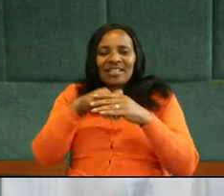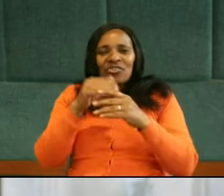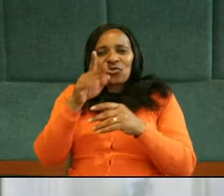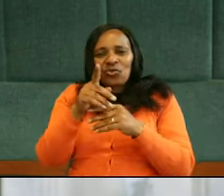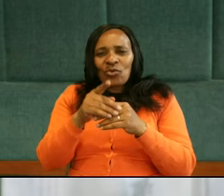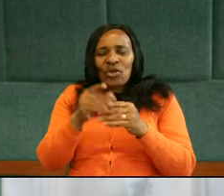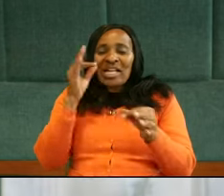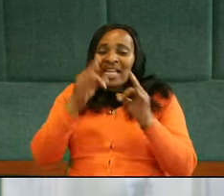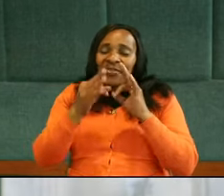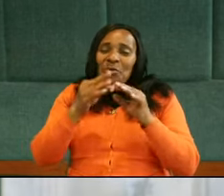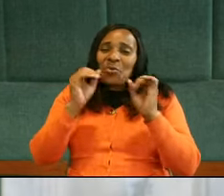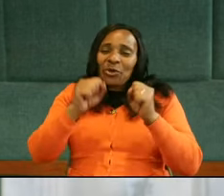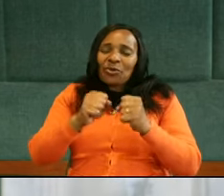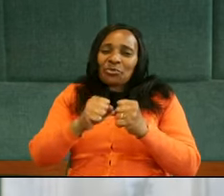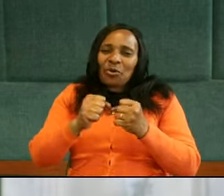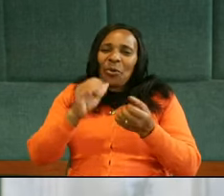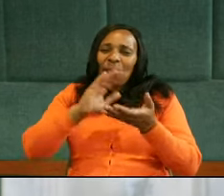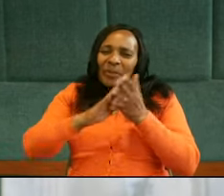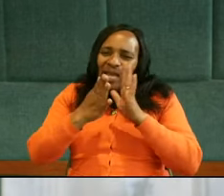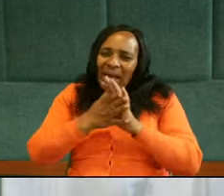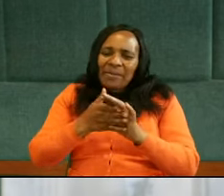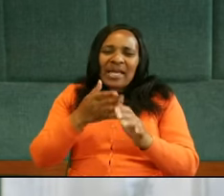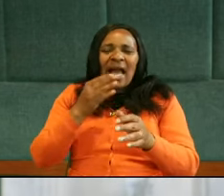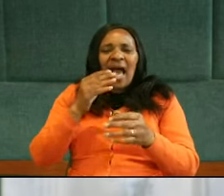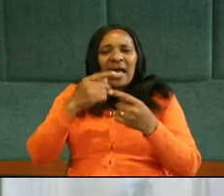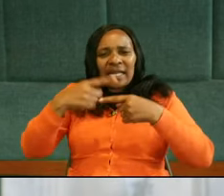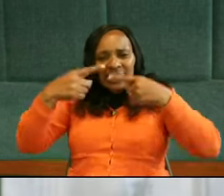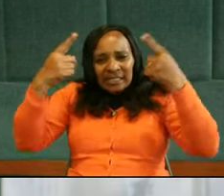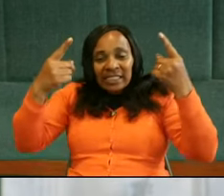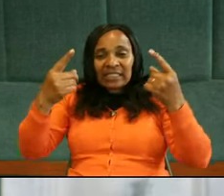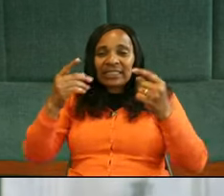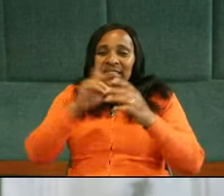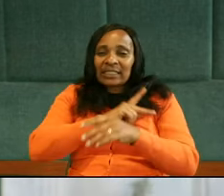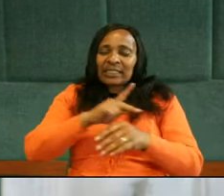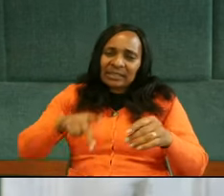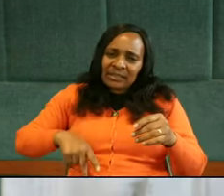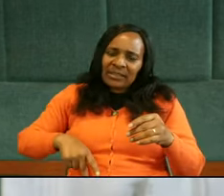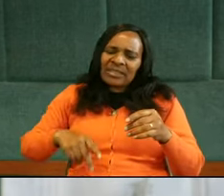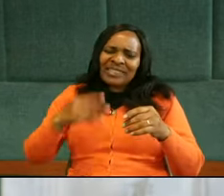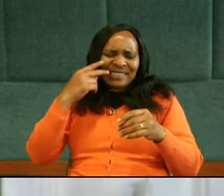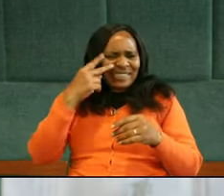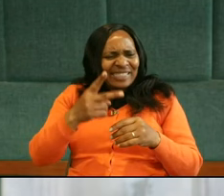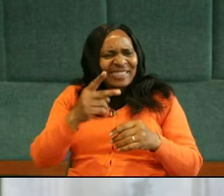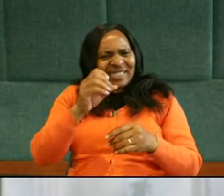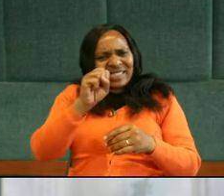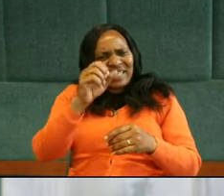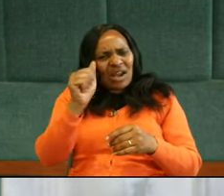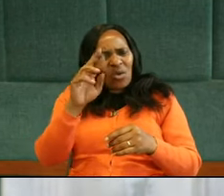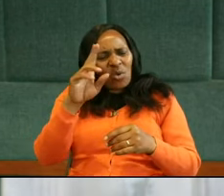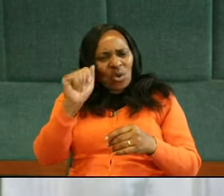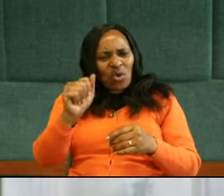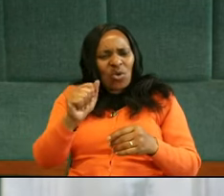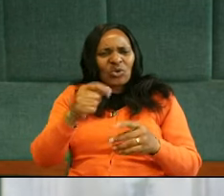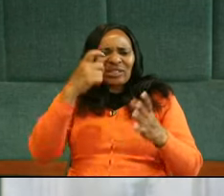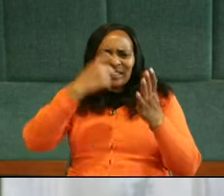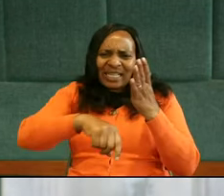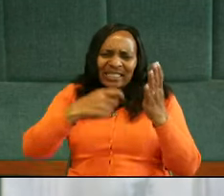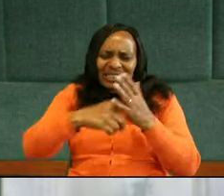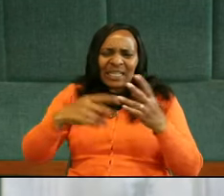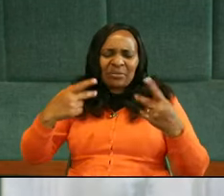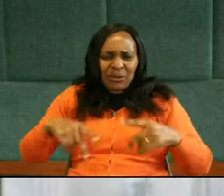he was going to be a magnanimous king, look at Saul. Saul taxed the people. Yeah. Yeah. Heavily. Very. Yeah. He